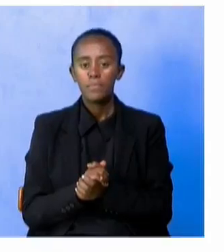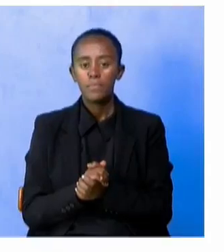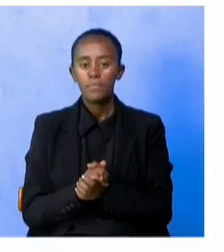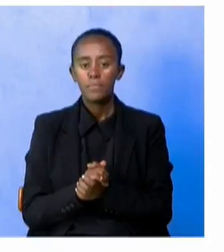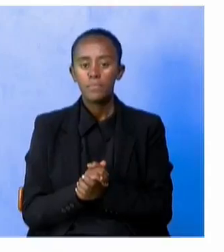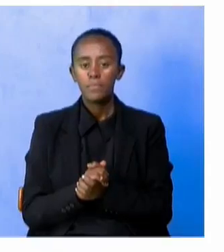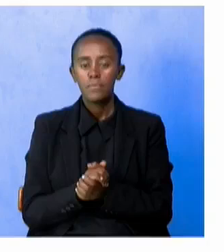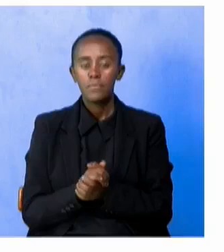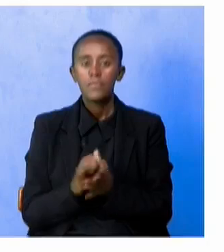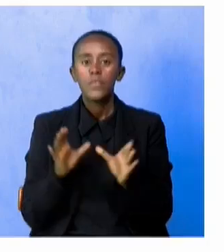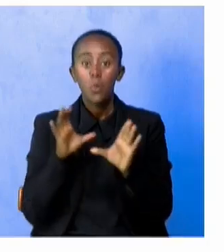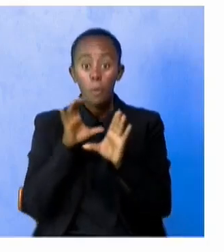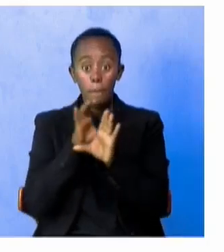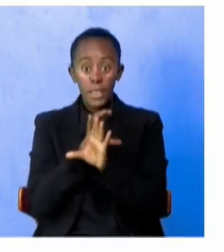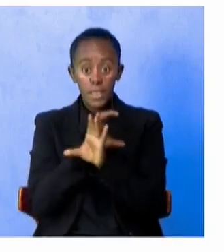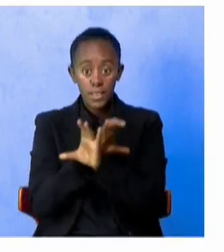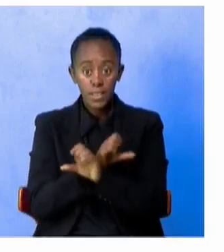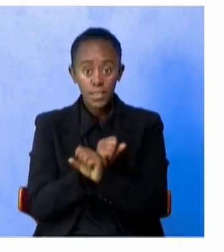action